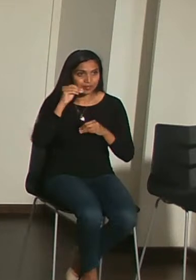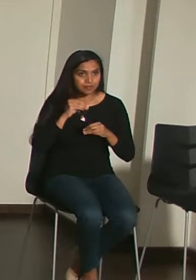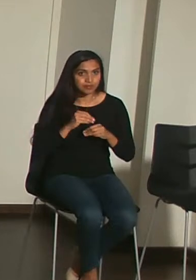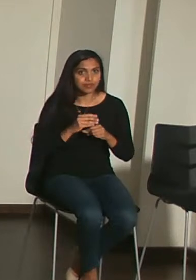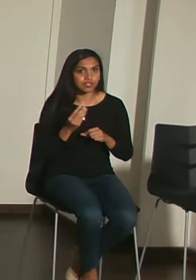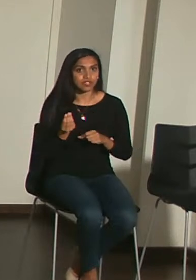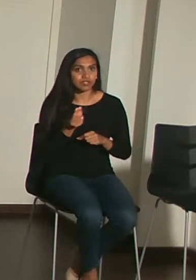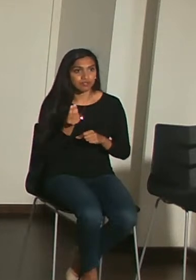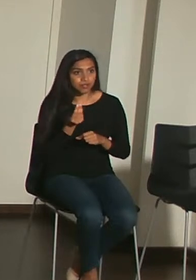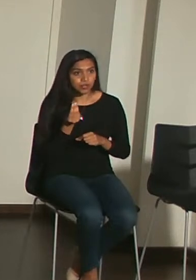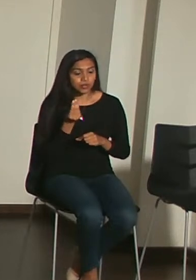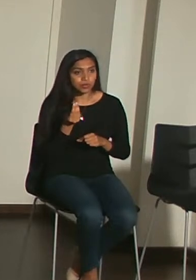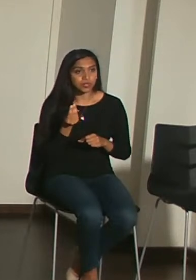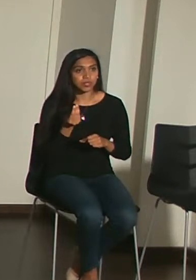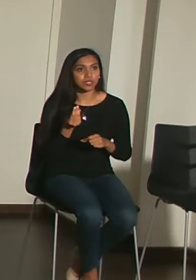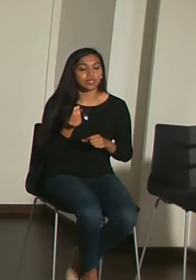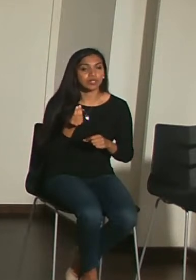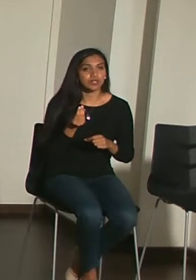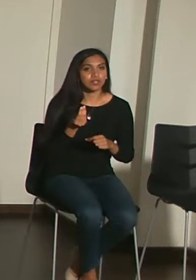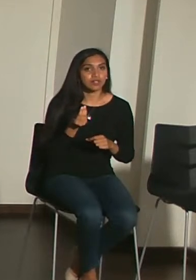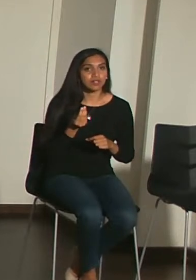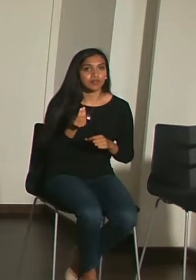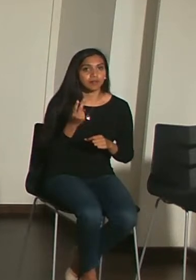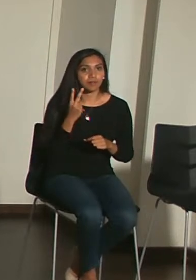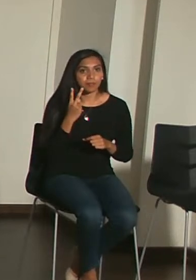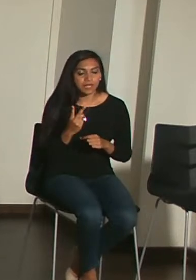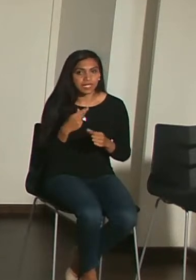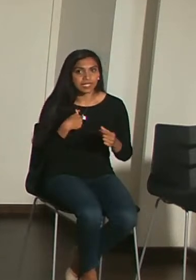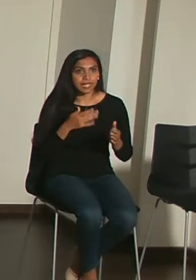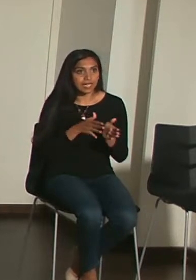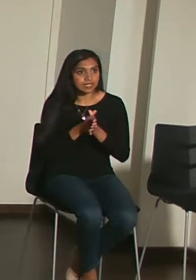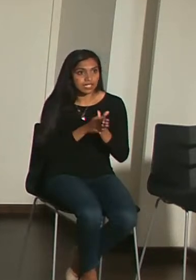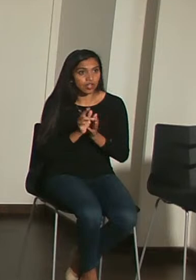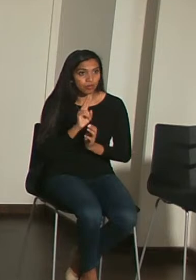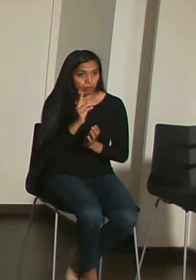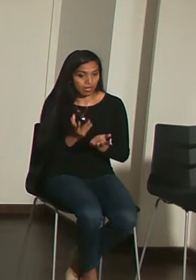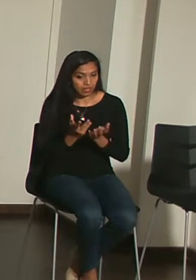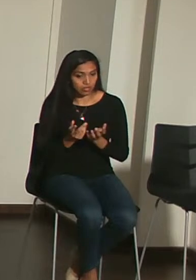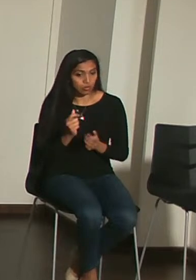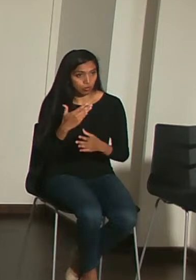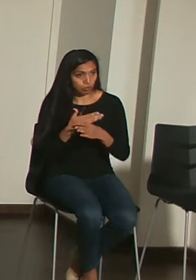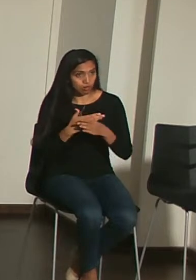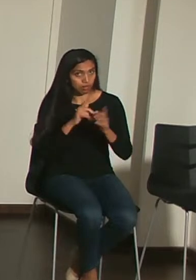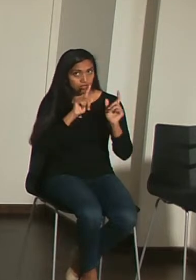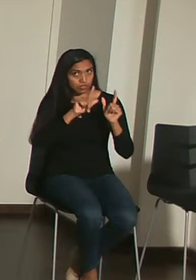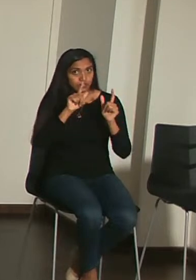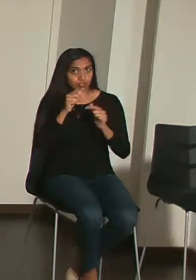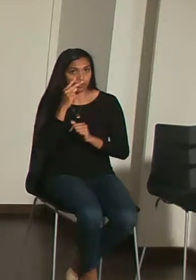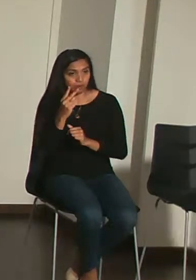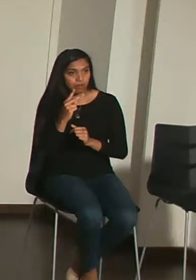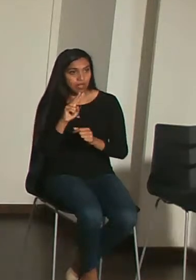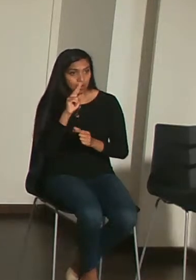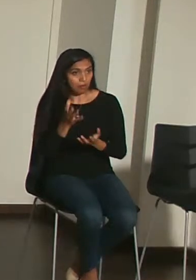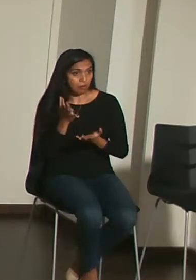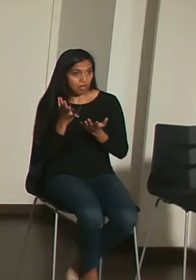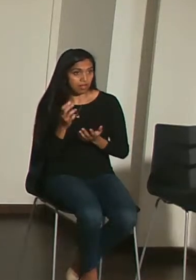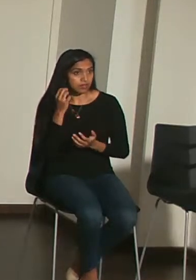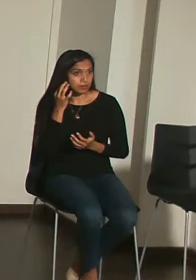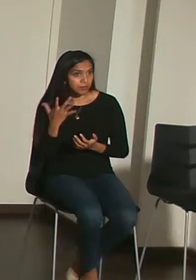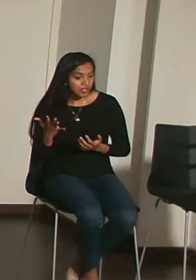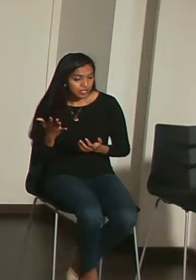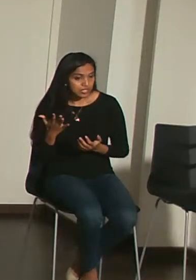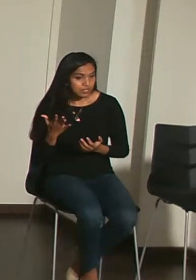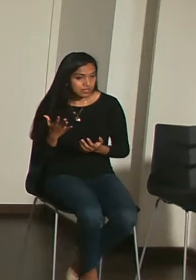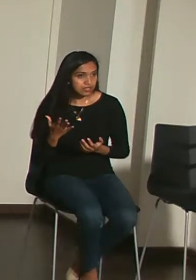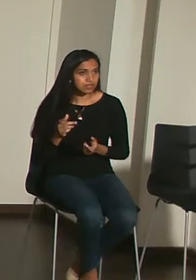time spent in being equally excited about the value of the work and staying there, and that maybe makes